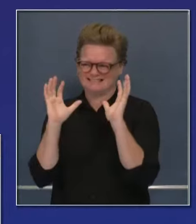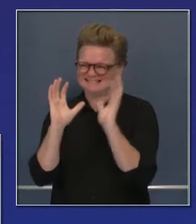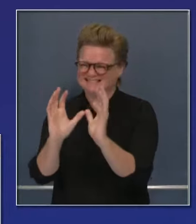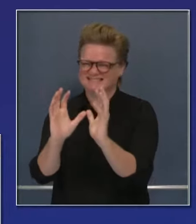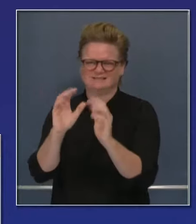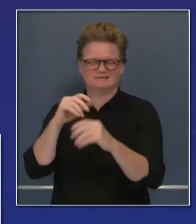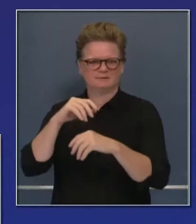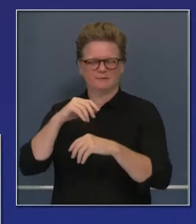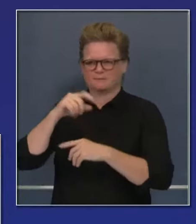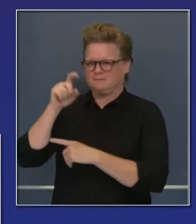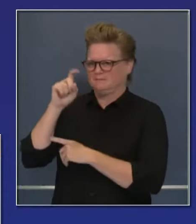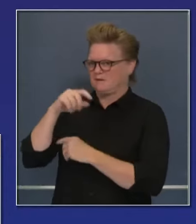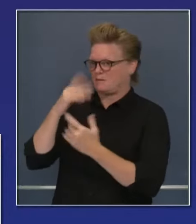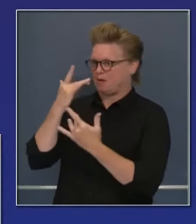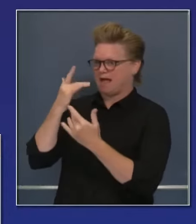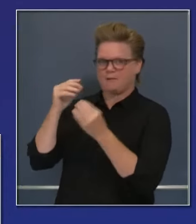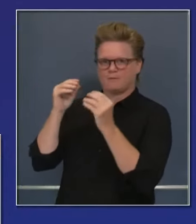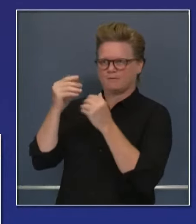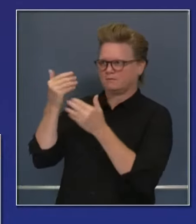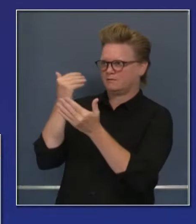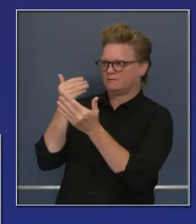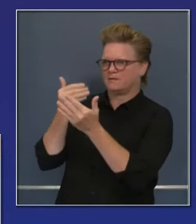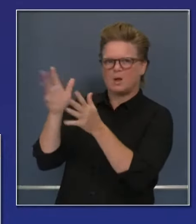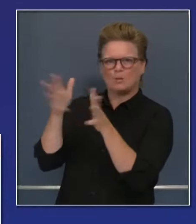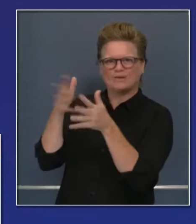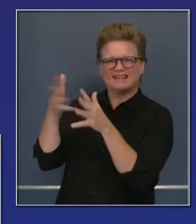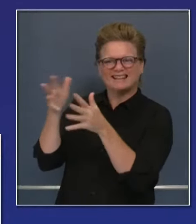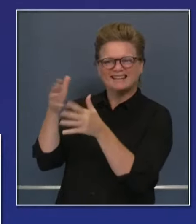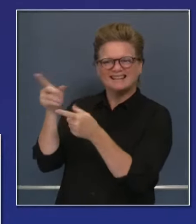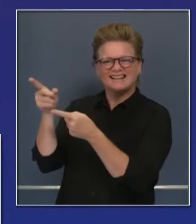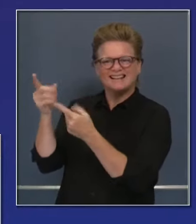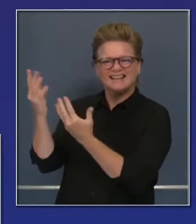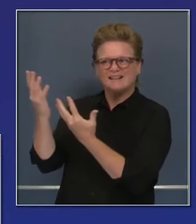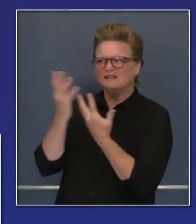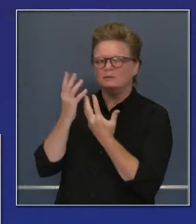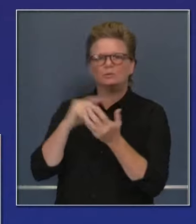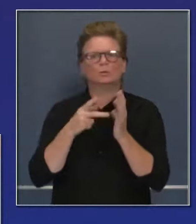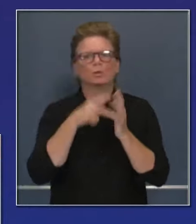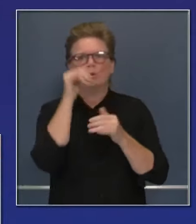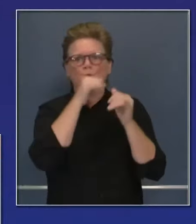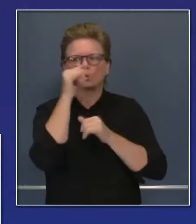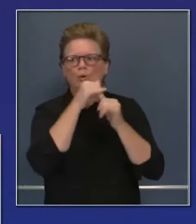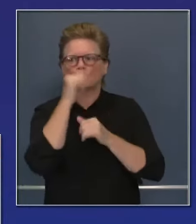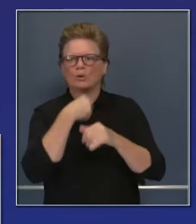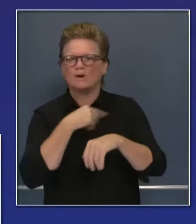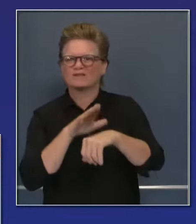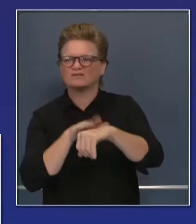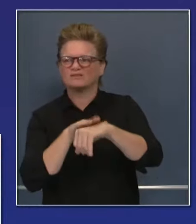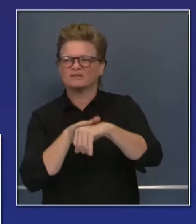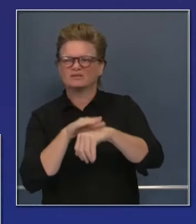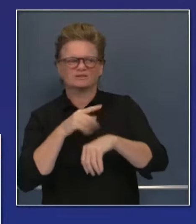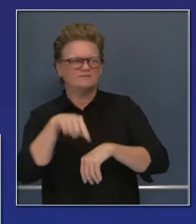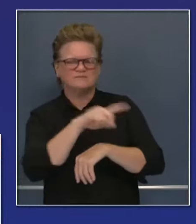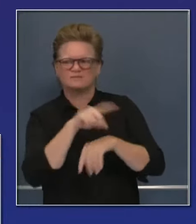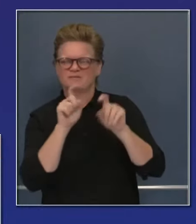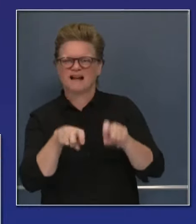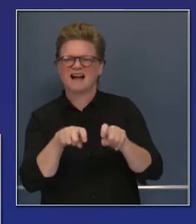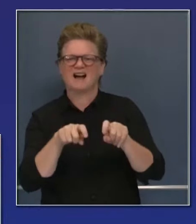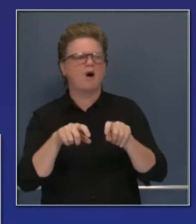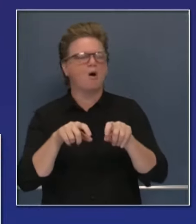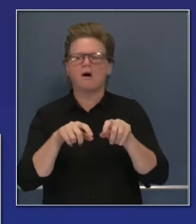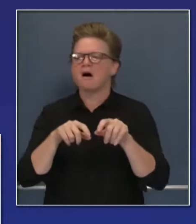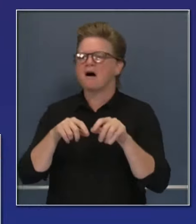winds coming up. And so I say that to highlight a point of caution. Oftentimes when people see containment north of 50%, they take